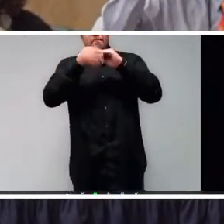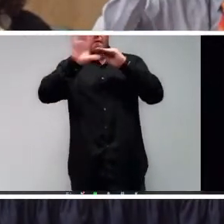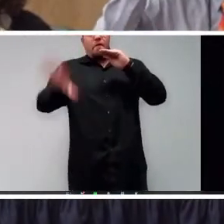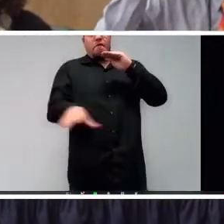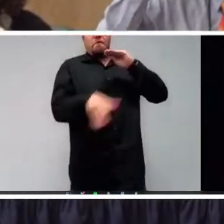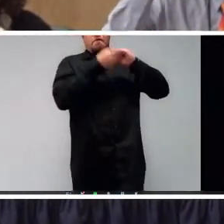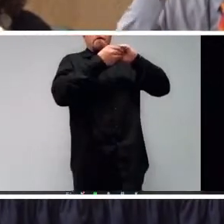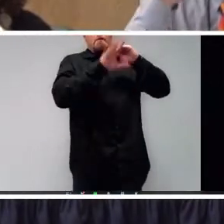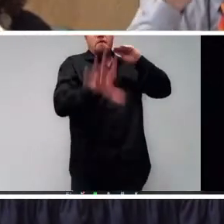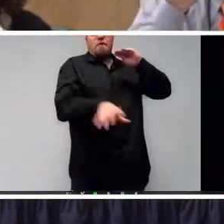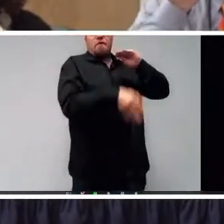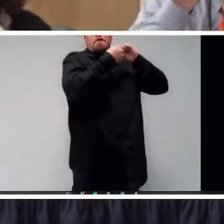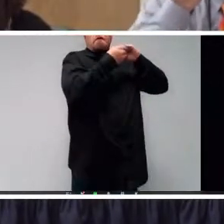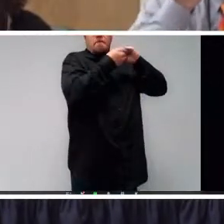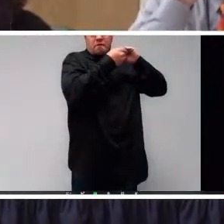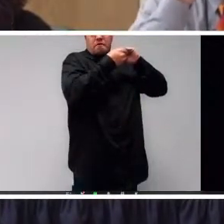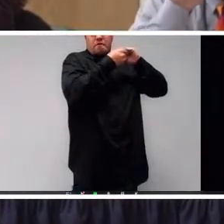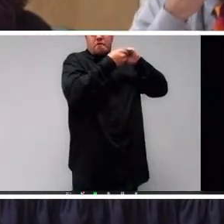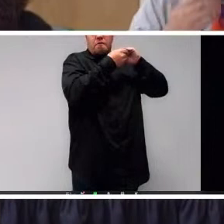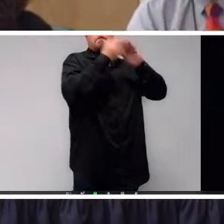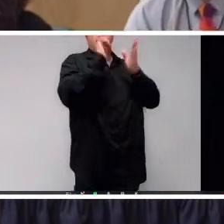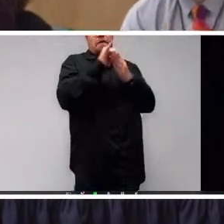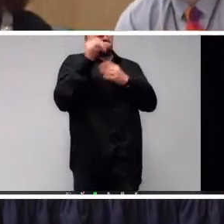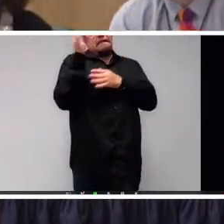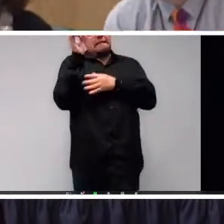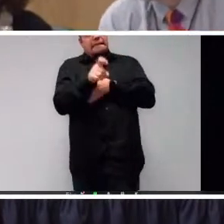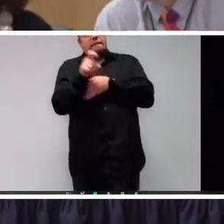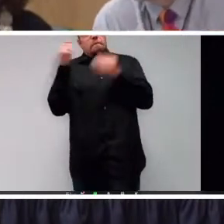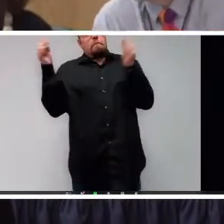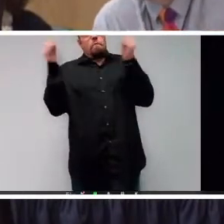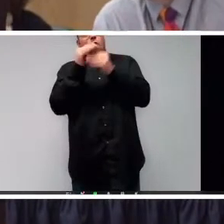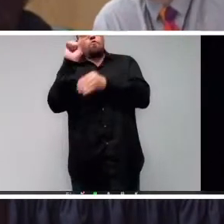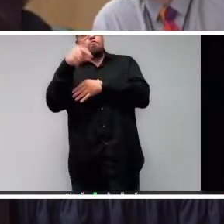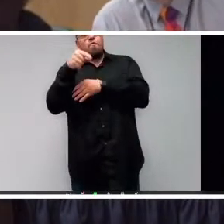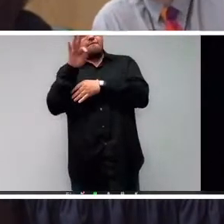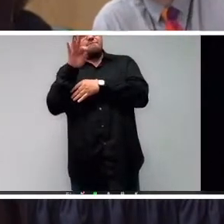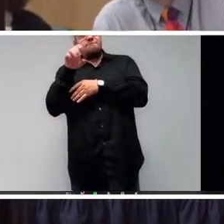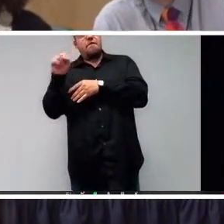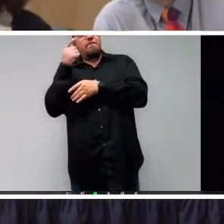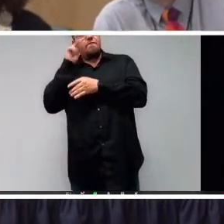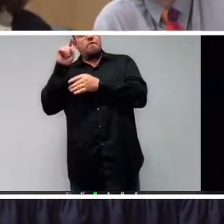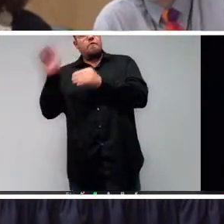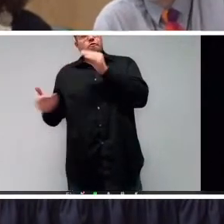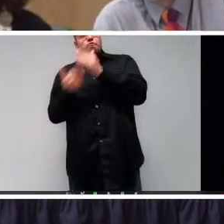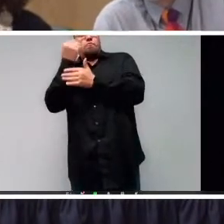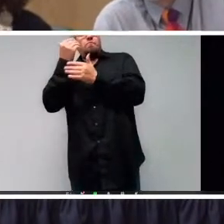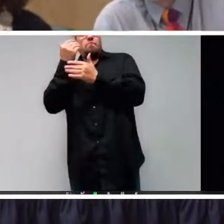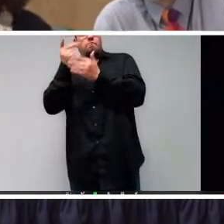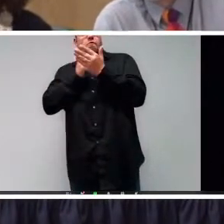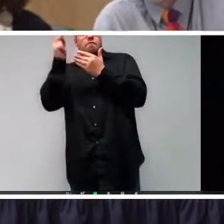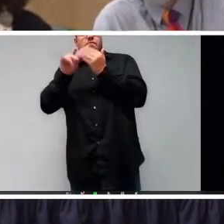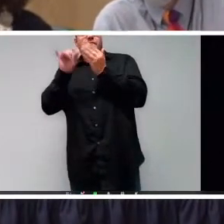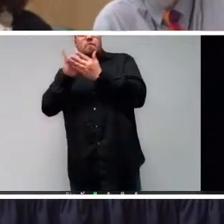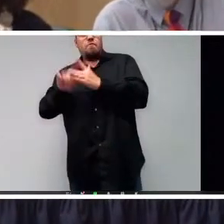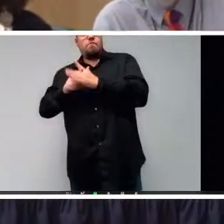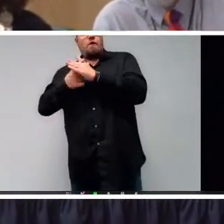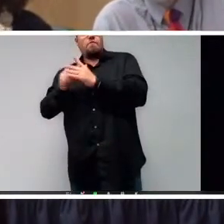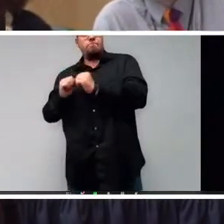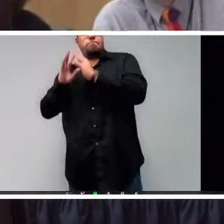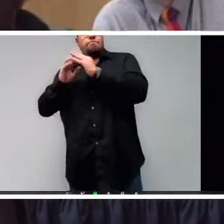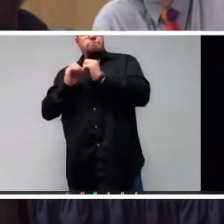to take into account the additional square footage required for those programs as they came online. And it led us